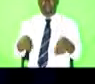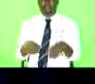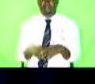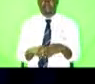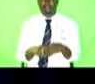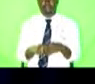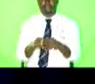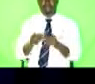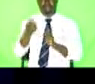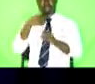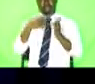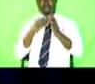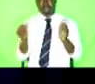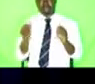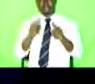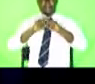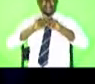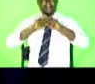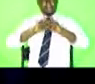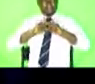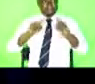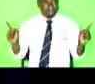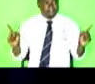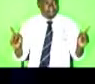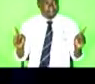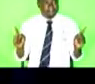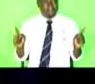go. But